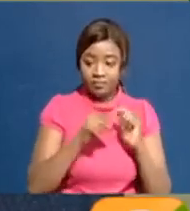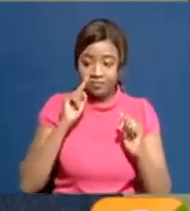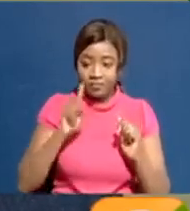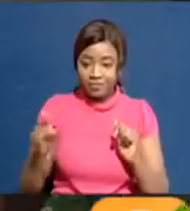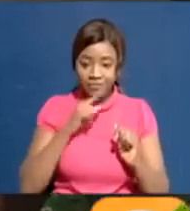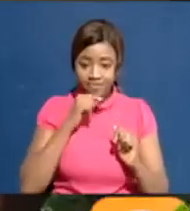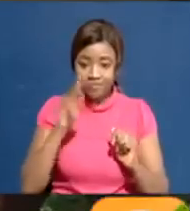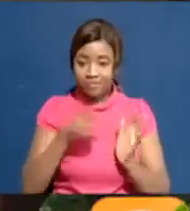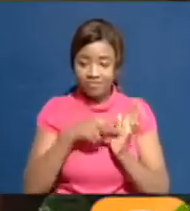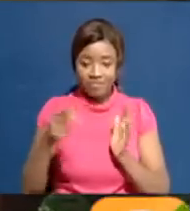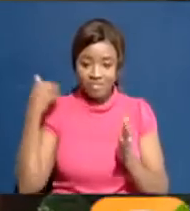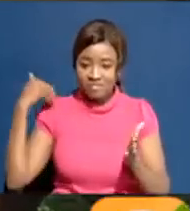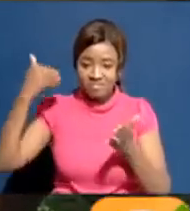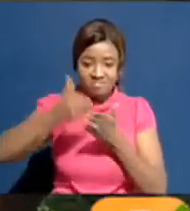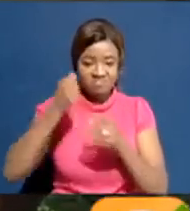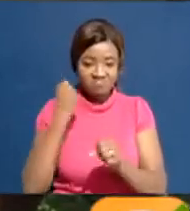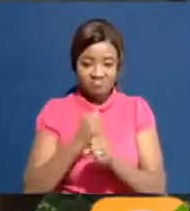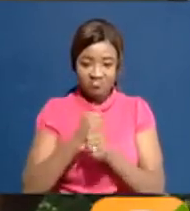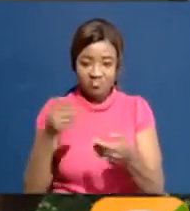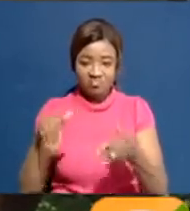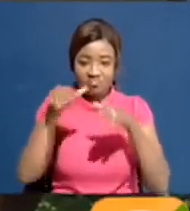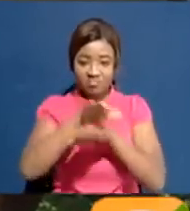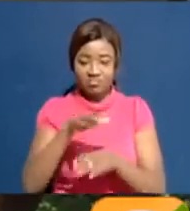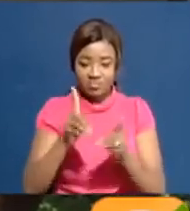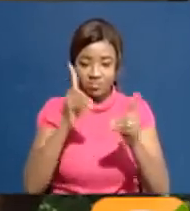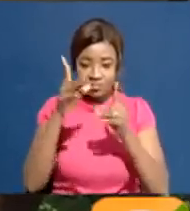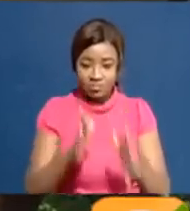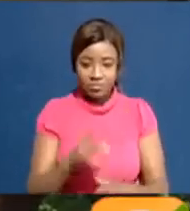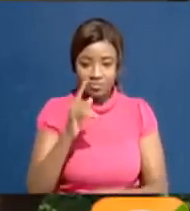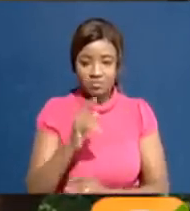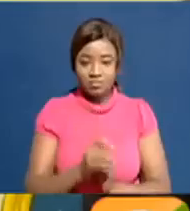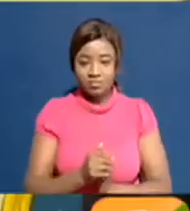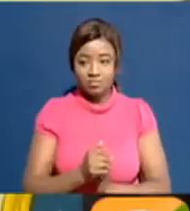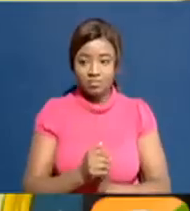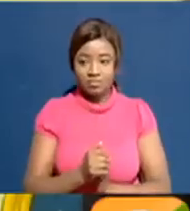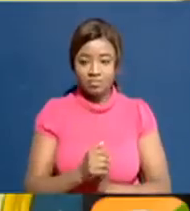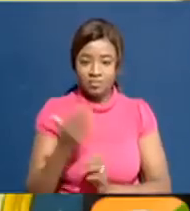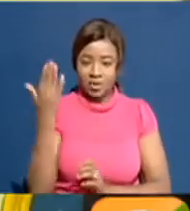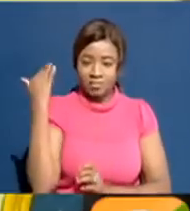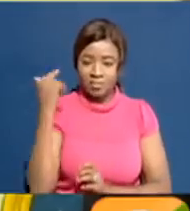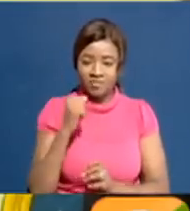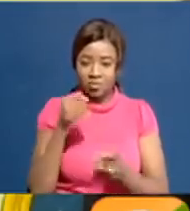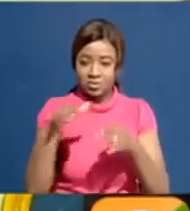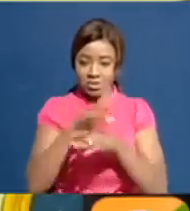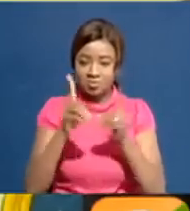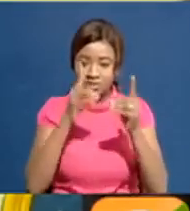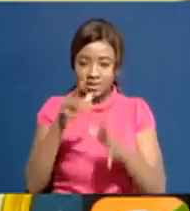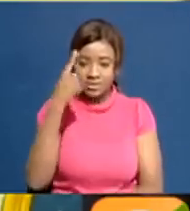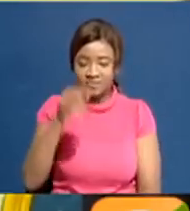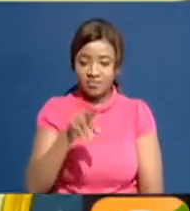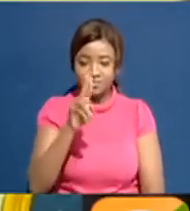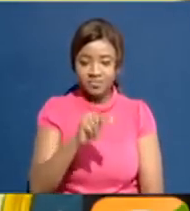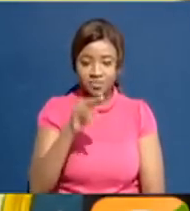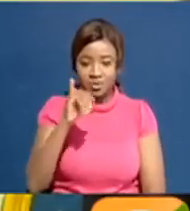role during his tenure as Deputy Director of Intelligence Service. Strategic intelligence is meant to inform and